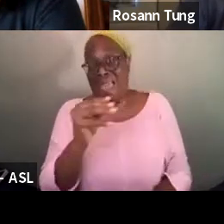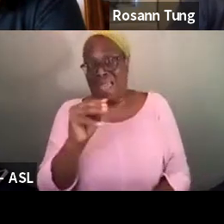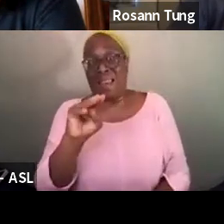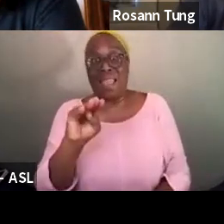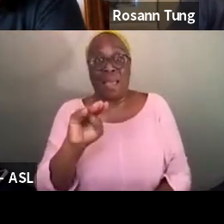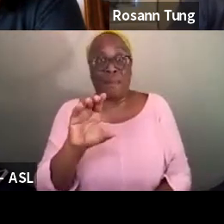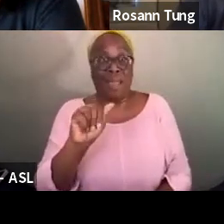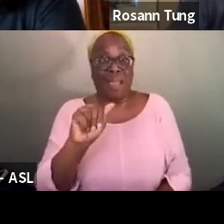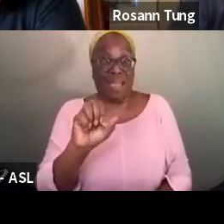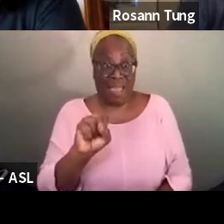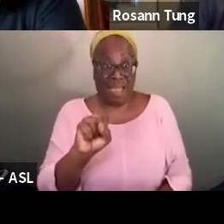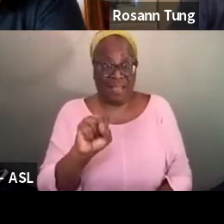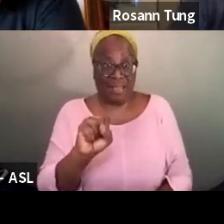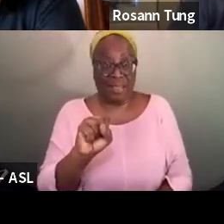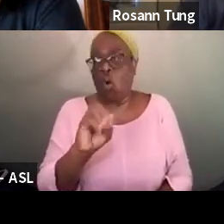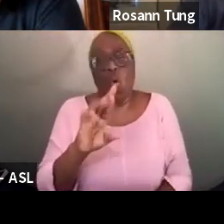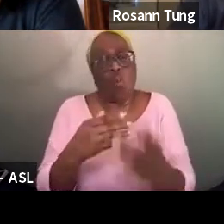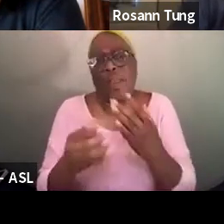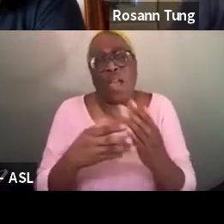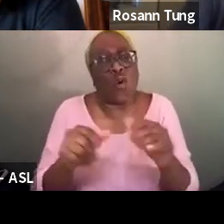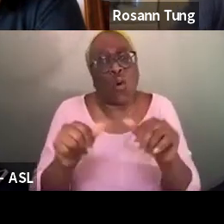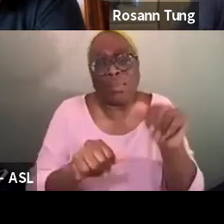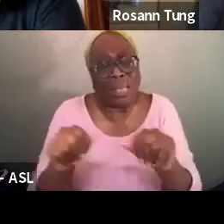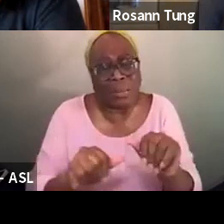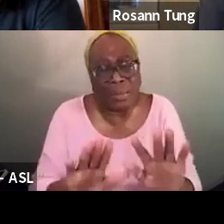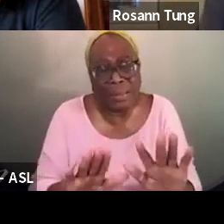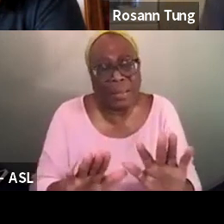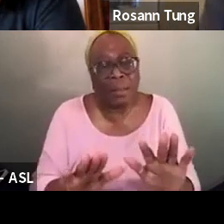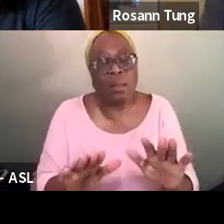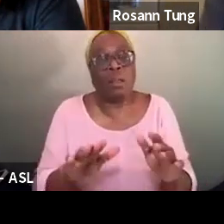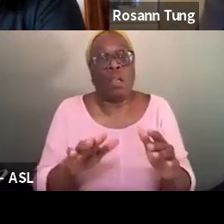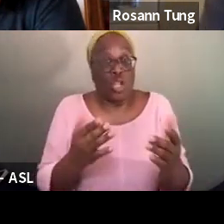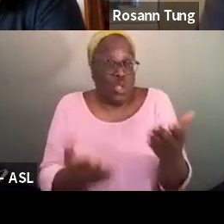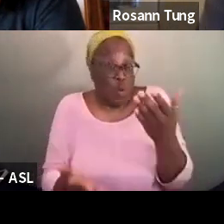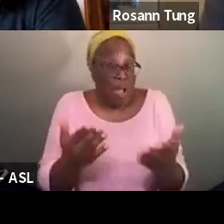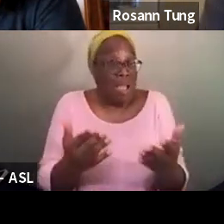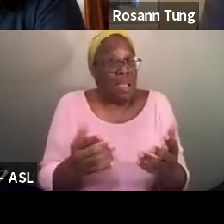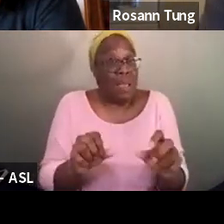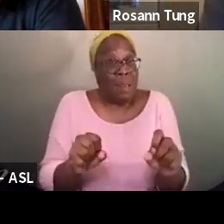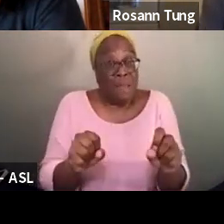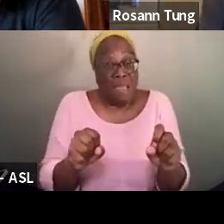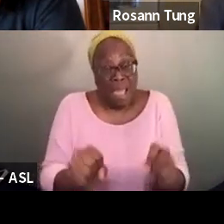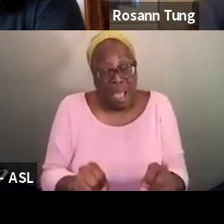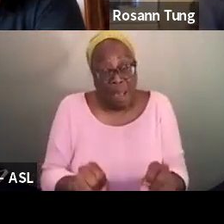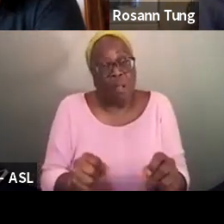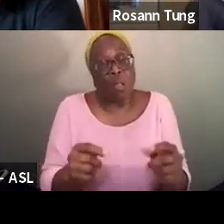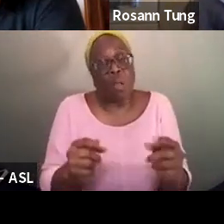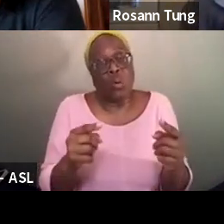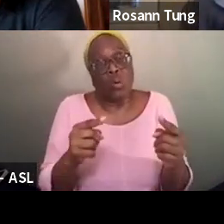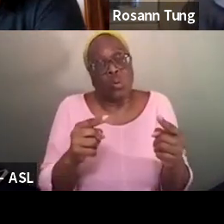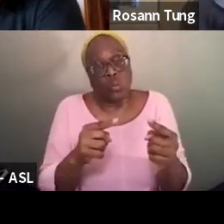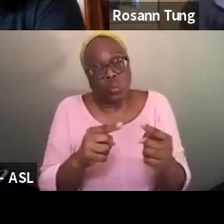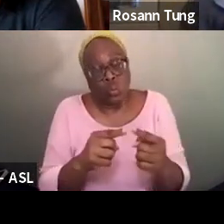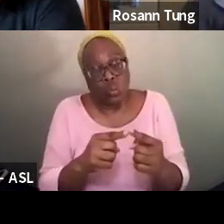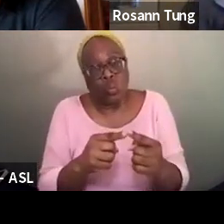lens, I think, or whatever assessment test lens, you may be able to mitigate for those who do well in school, but not